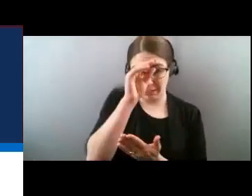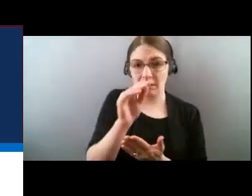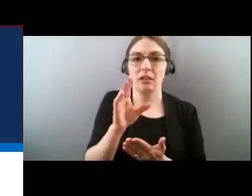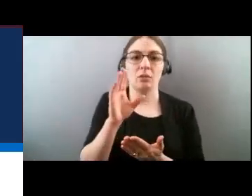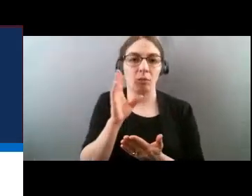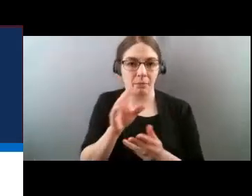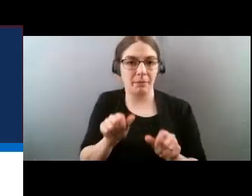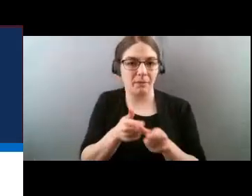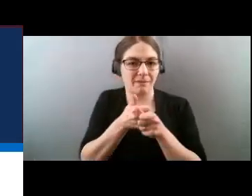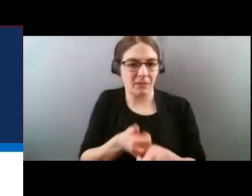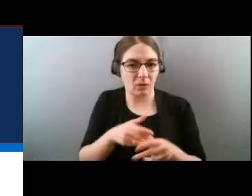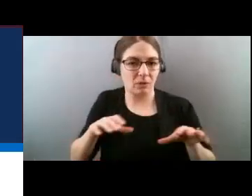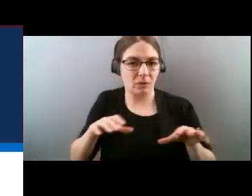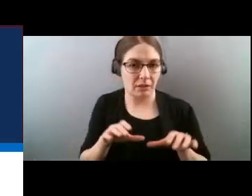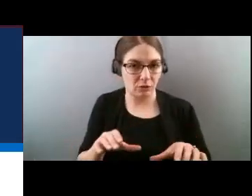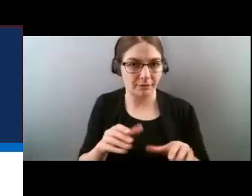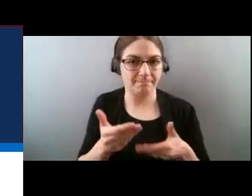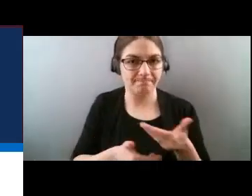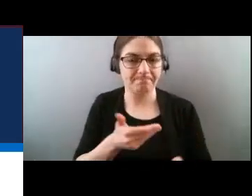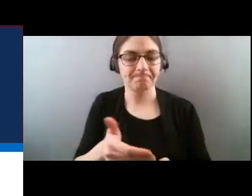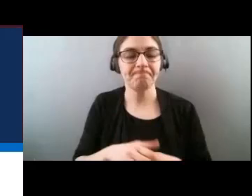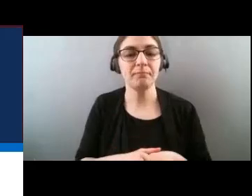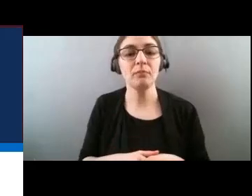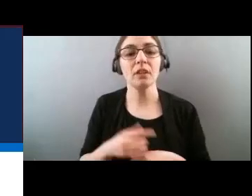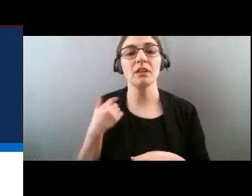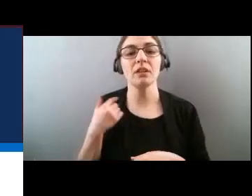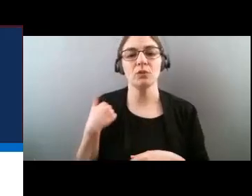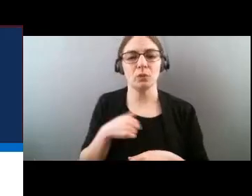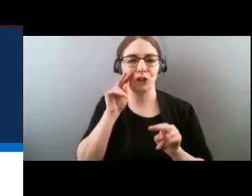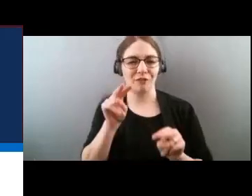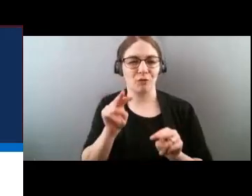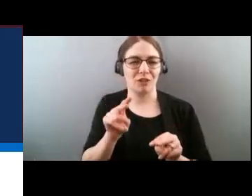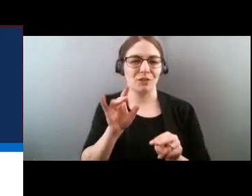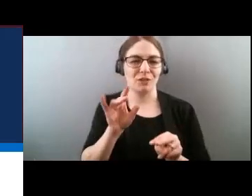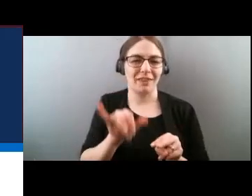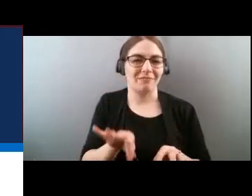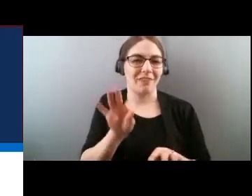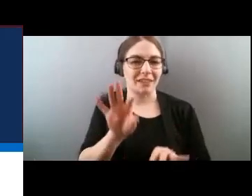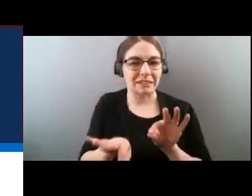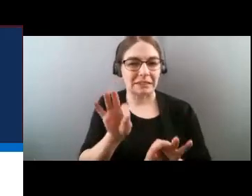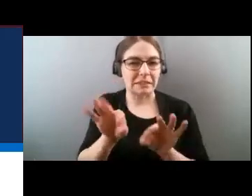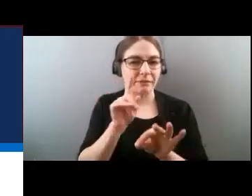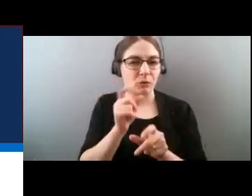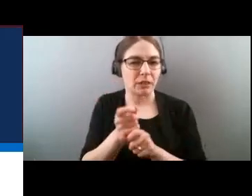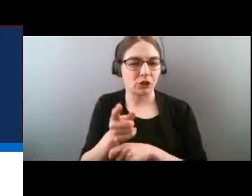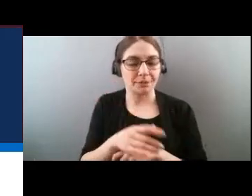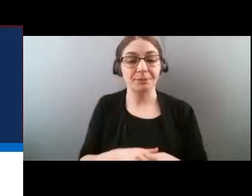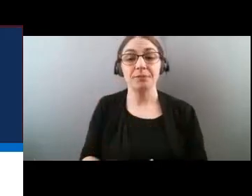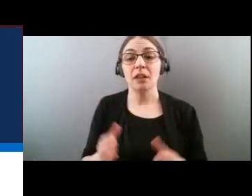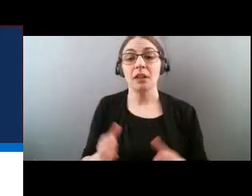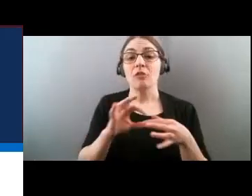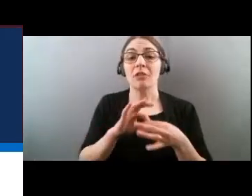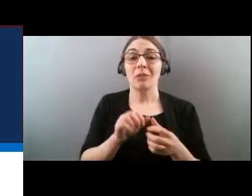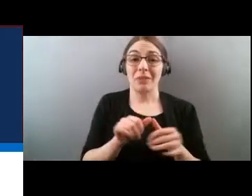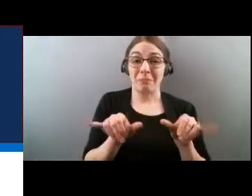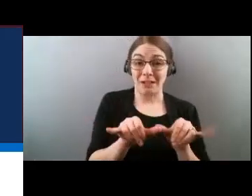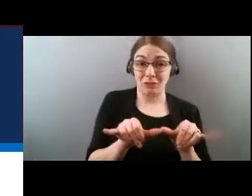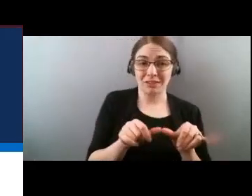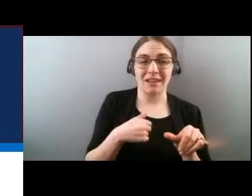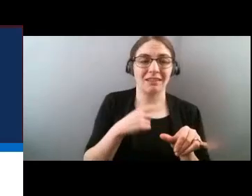to what we're going to get with those findings next year. And then in terms of metrics, I think data is so